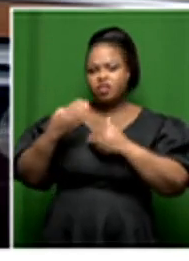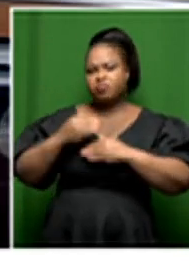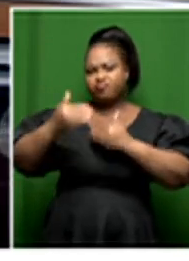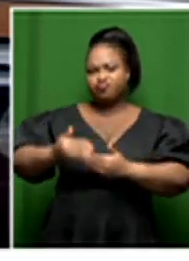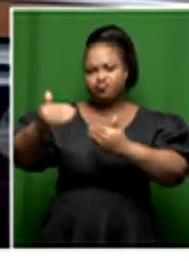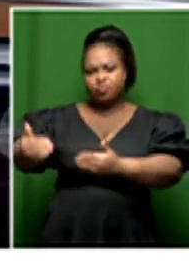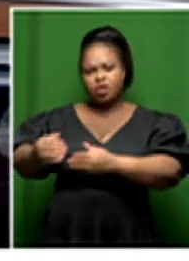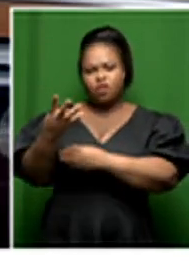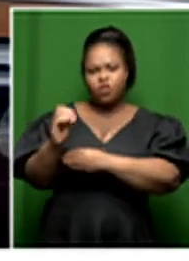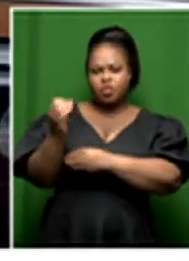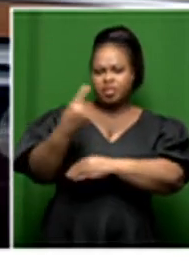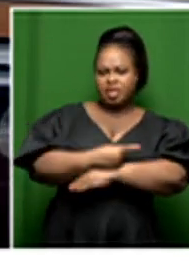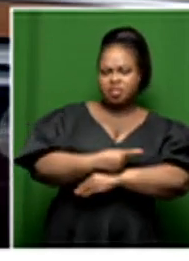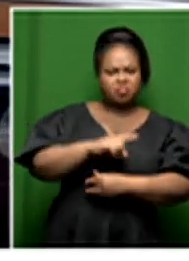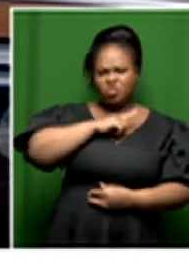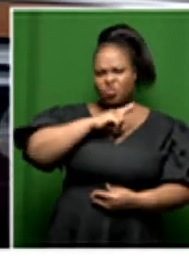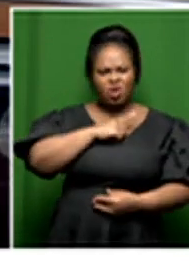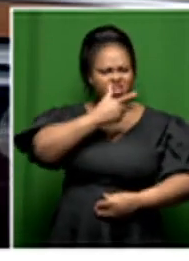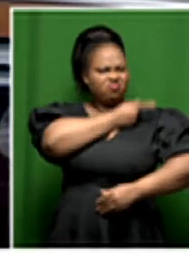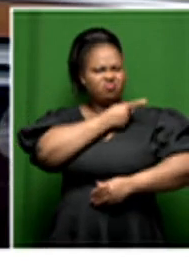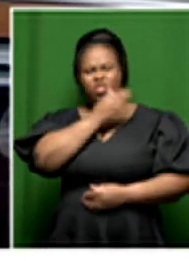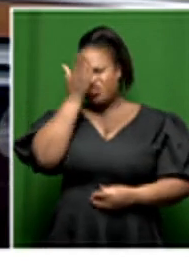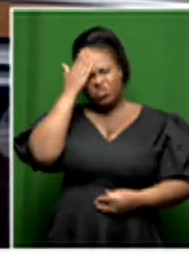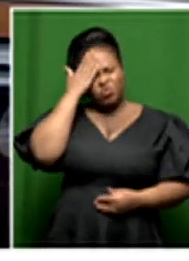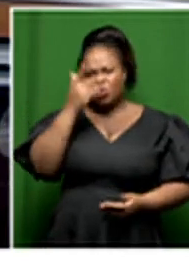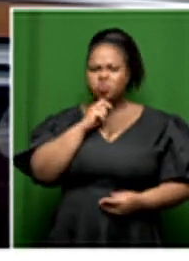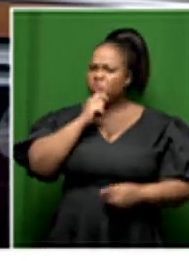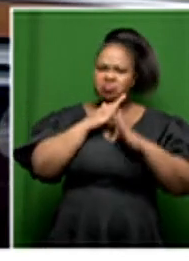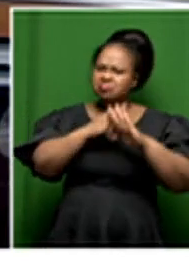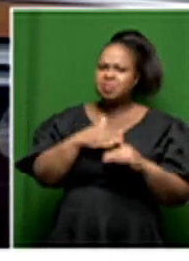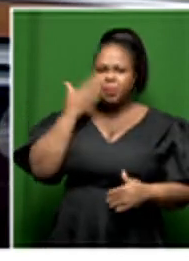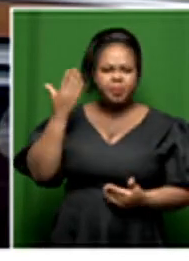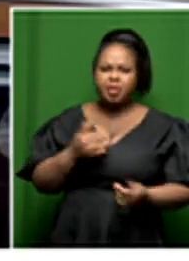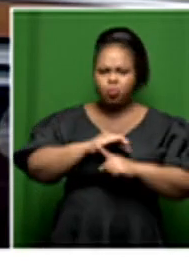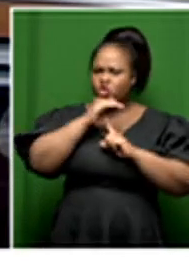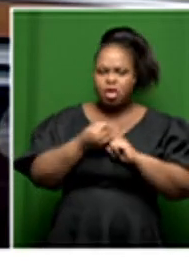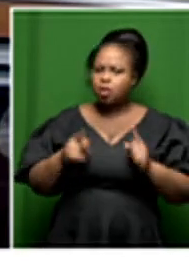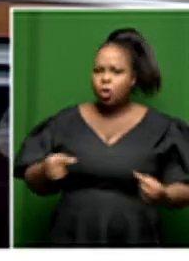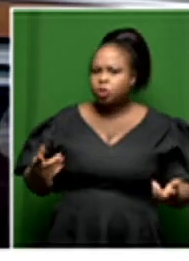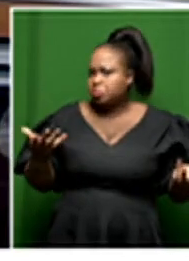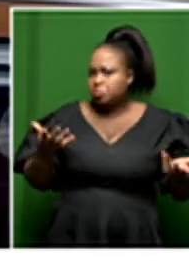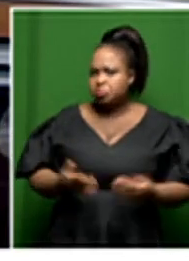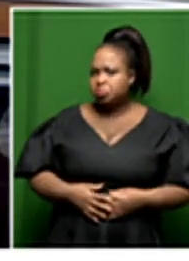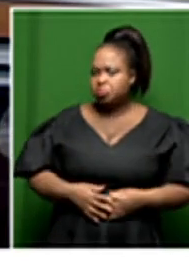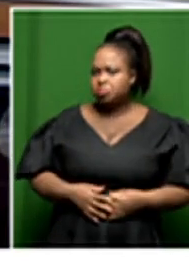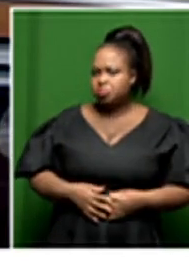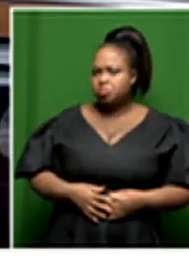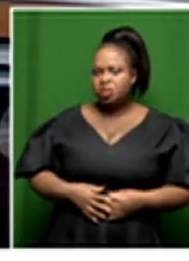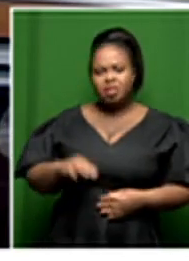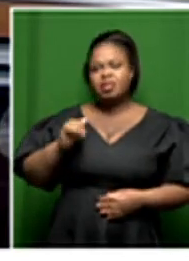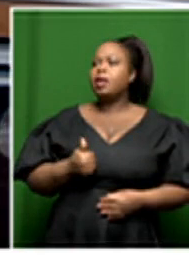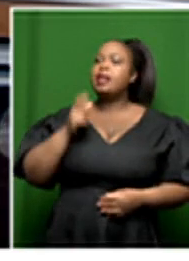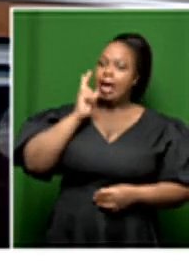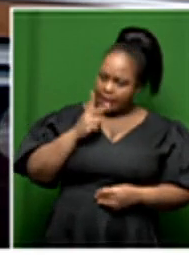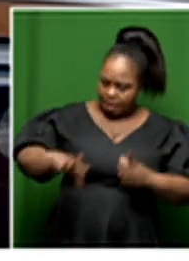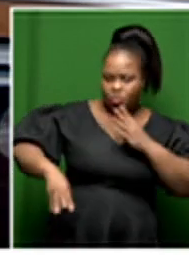through the effort of actually administering a vaccine that we know the efficacy is nowhere near strong enough against this, and then having to go